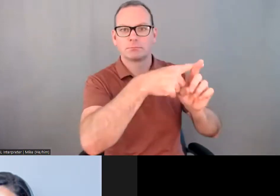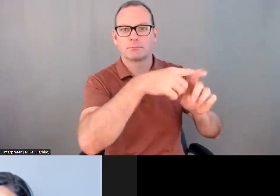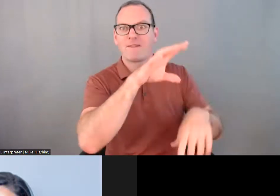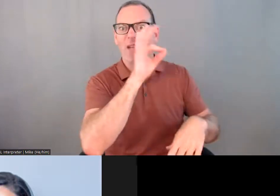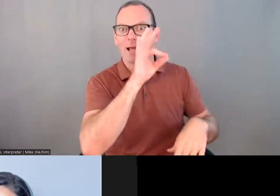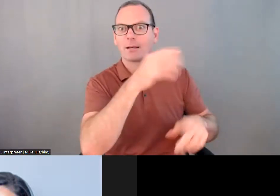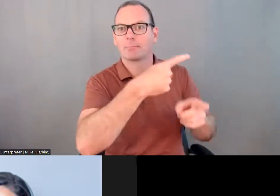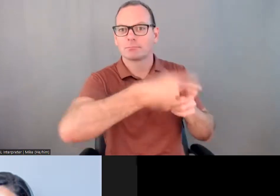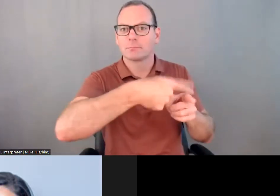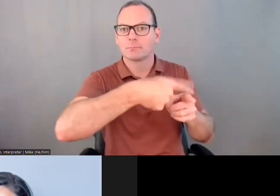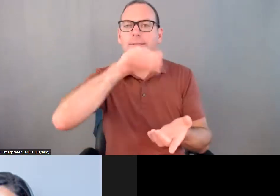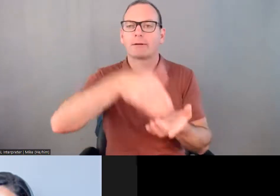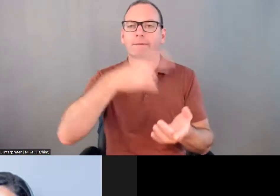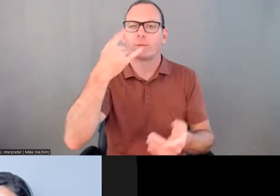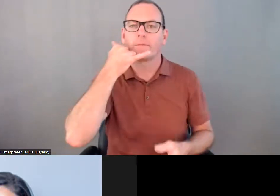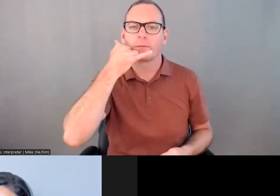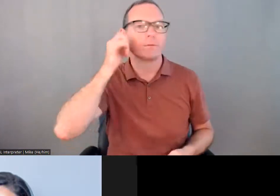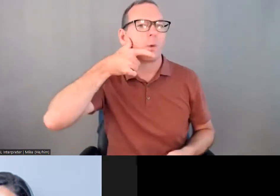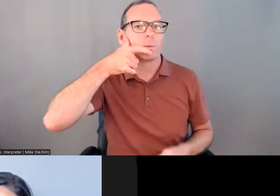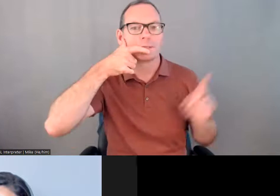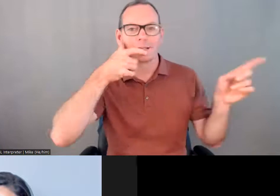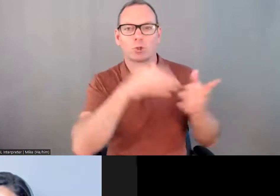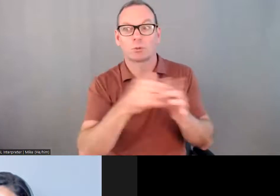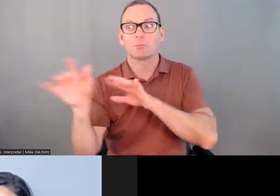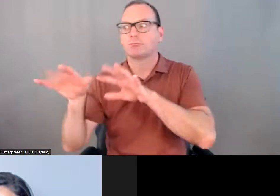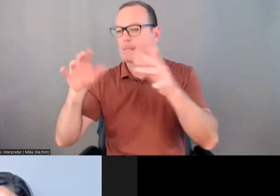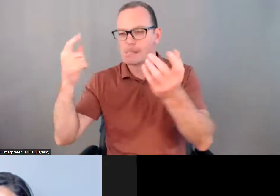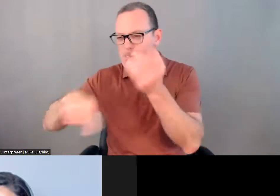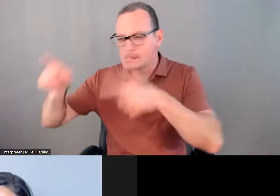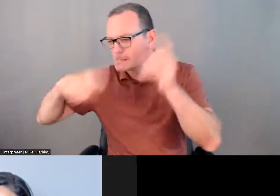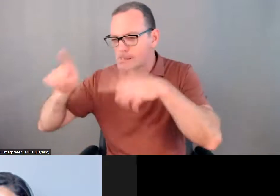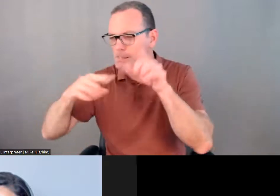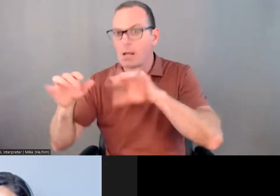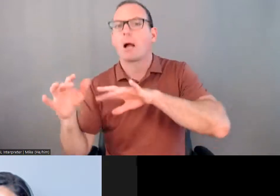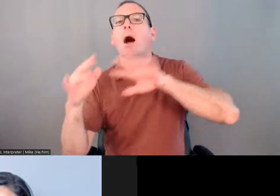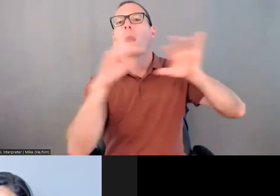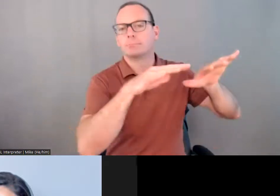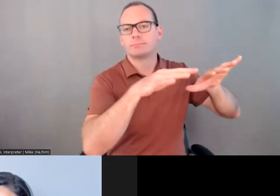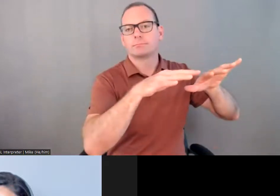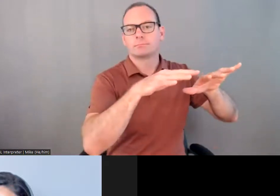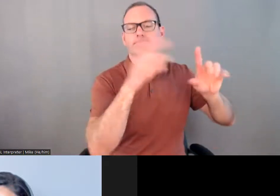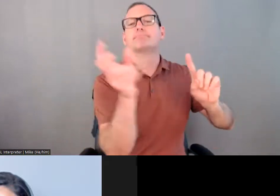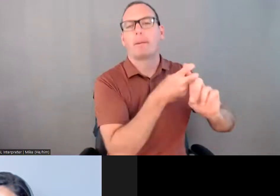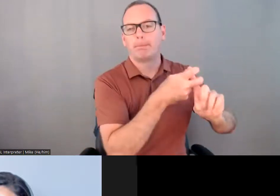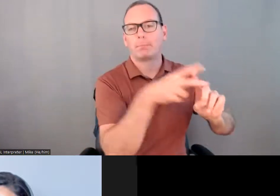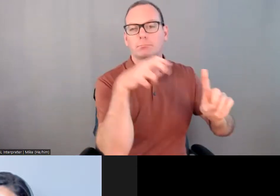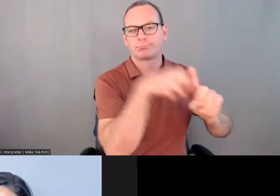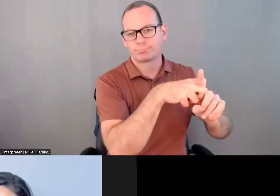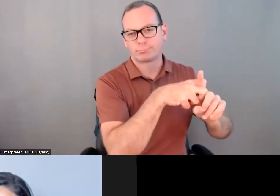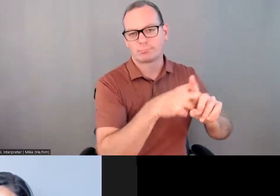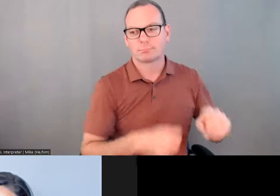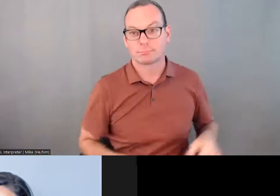papers, and you know, they did talk about that it took a long time, right? But they were gathering information in case after case after